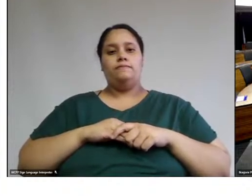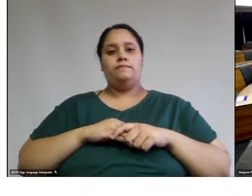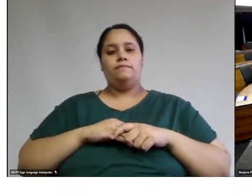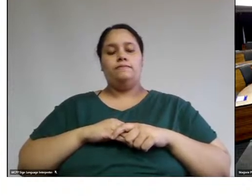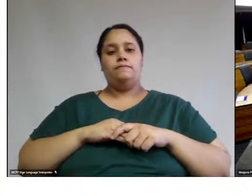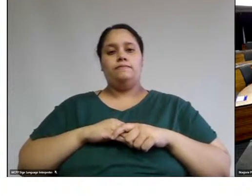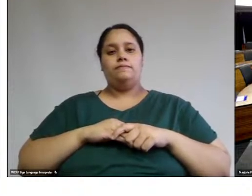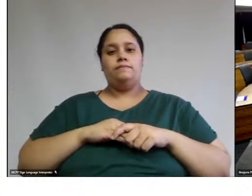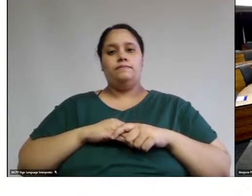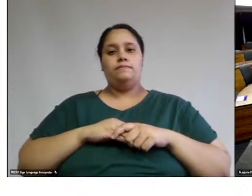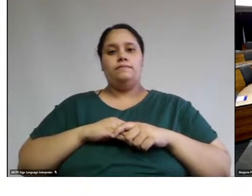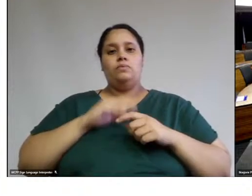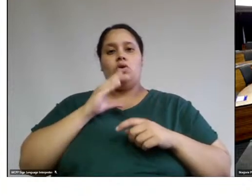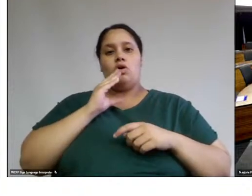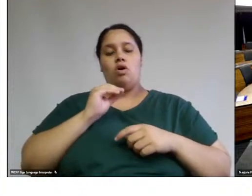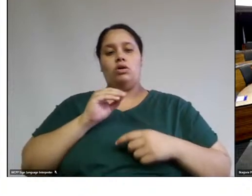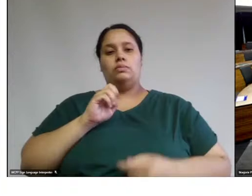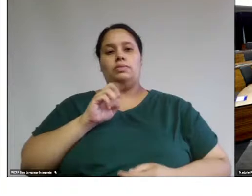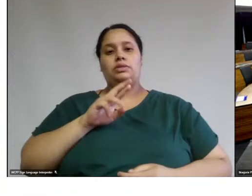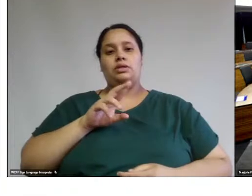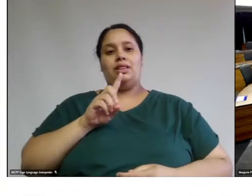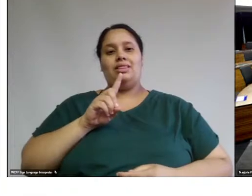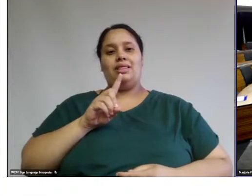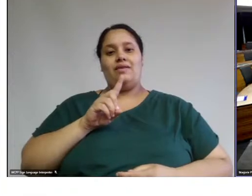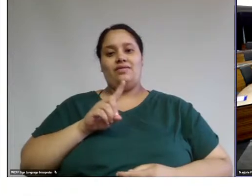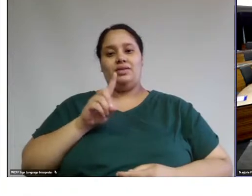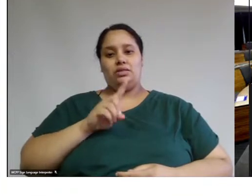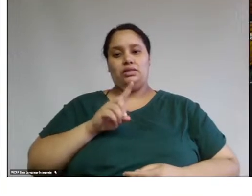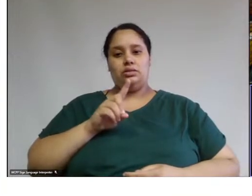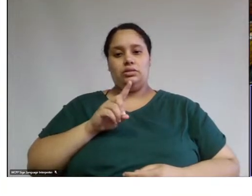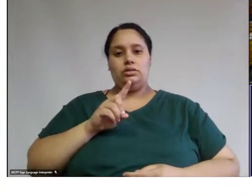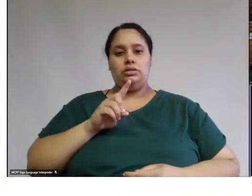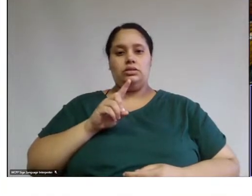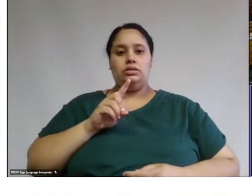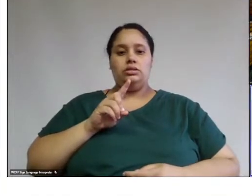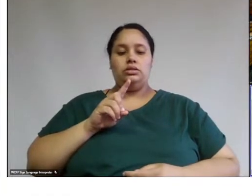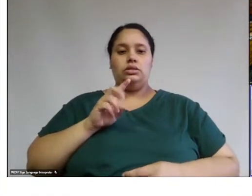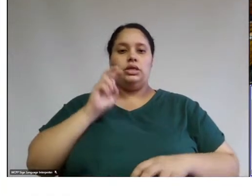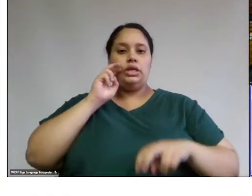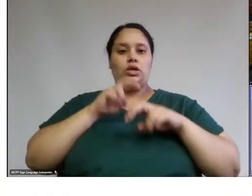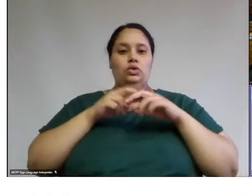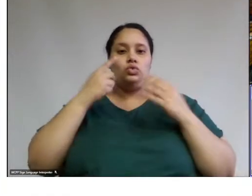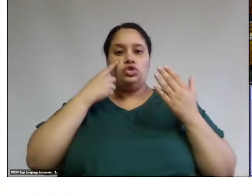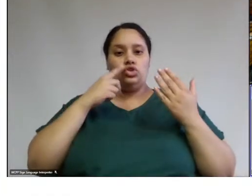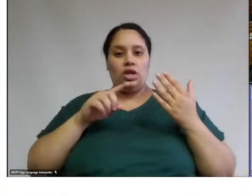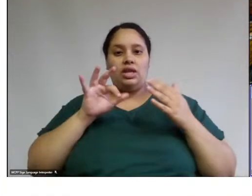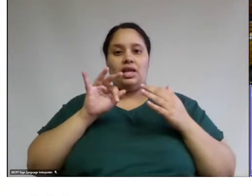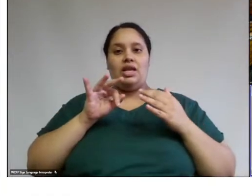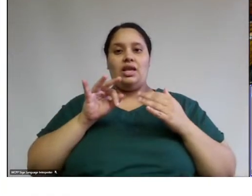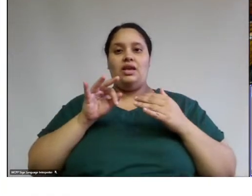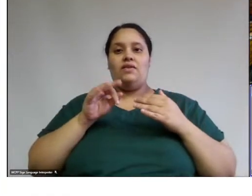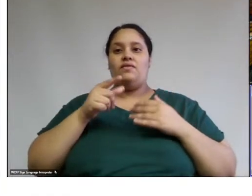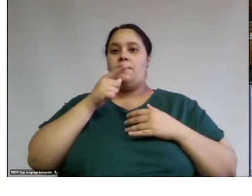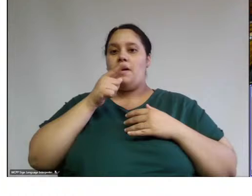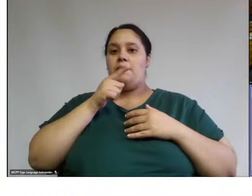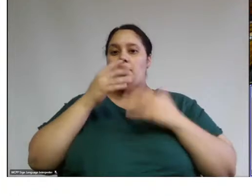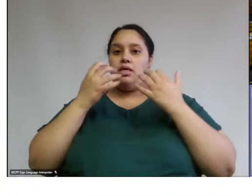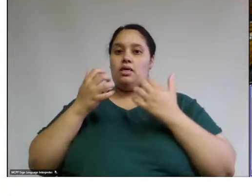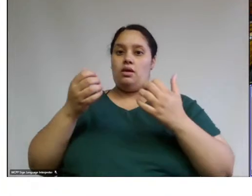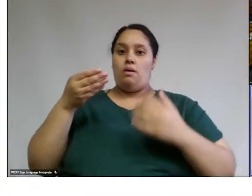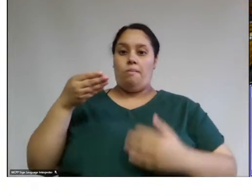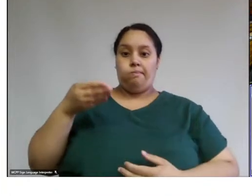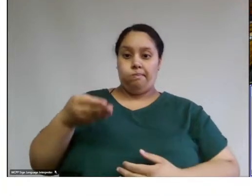ask Mr. Davids to check whether are there any members of the public that are present and that